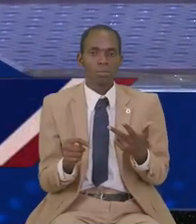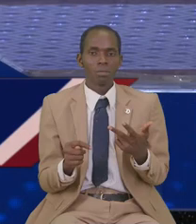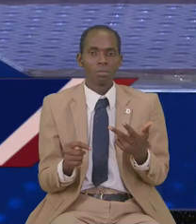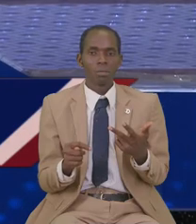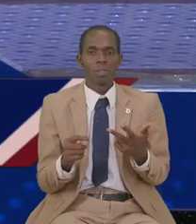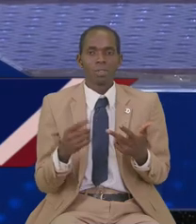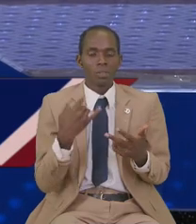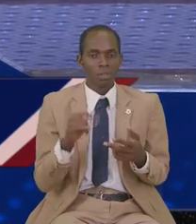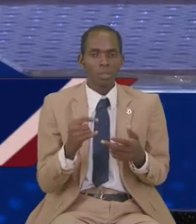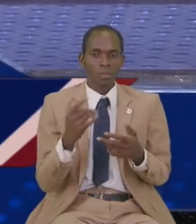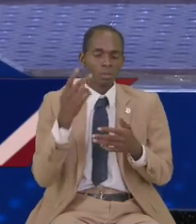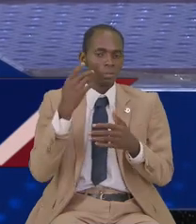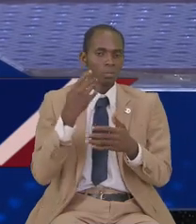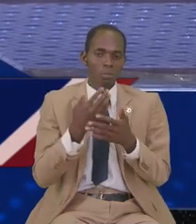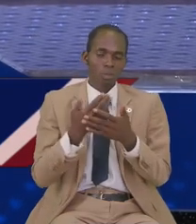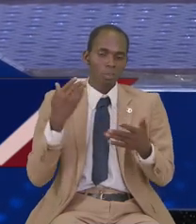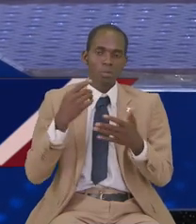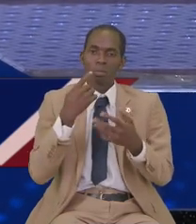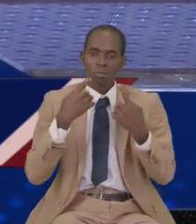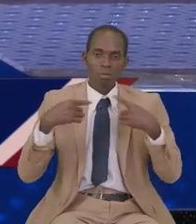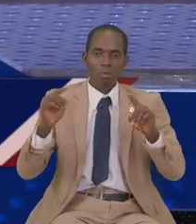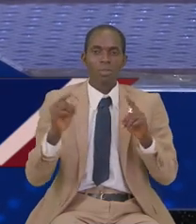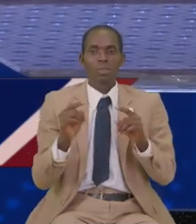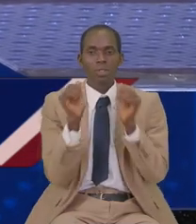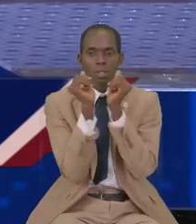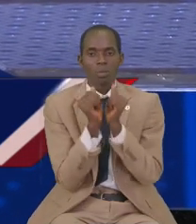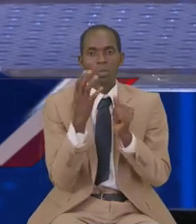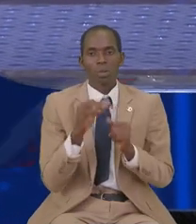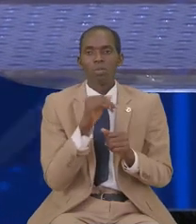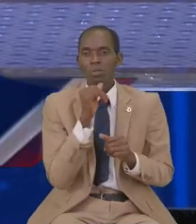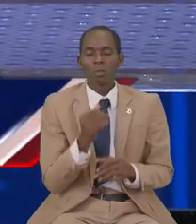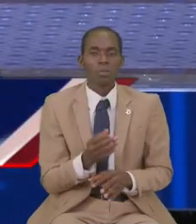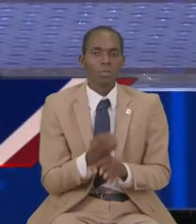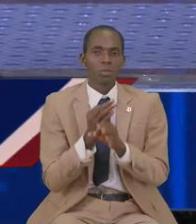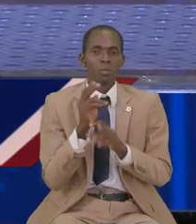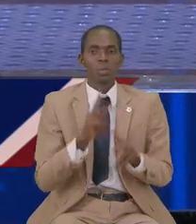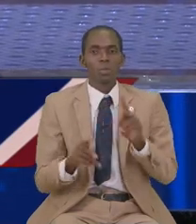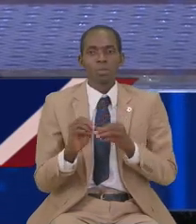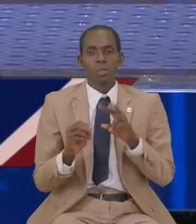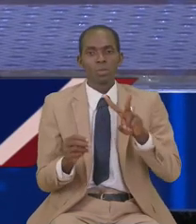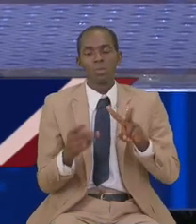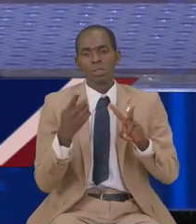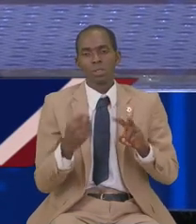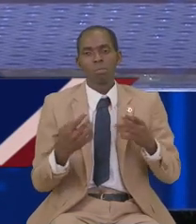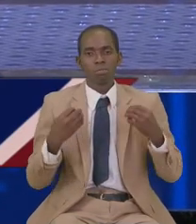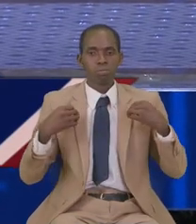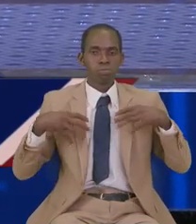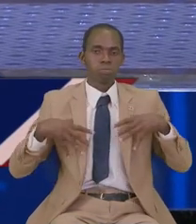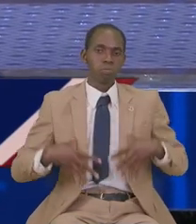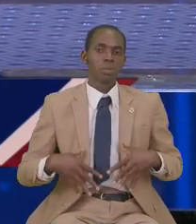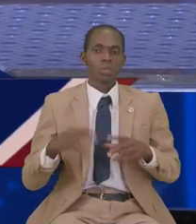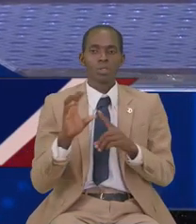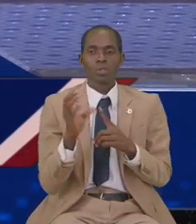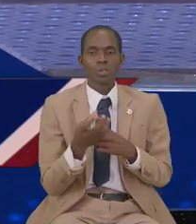of unfaithful people. Number two is the perplexing condition of an